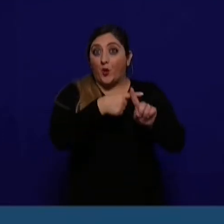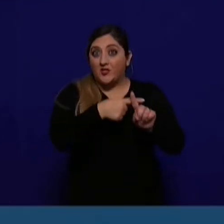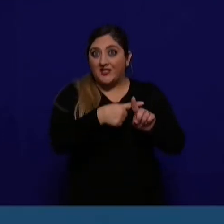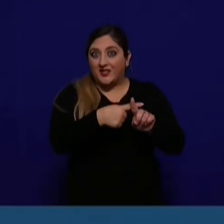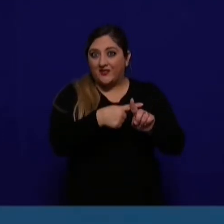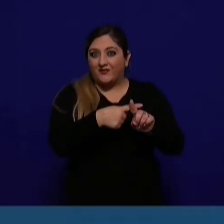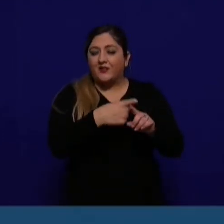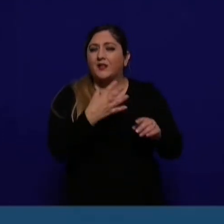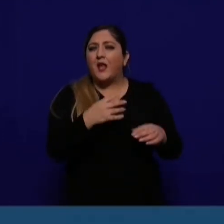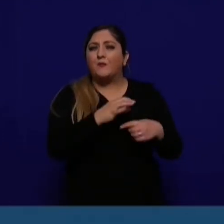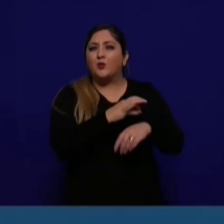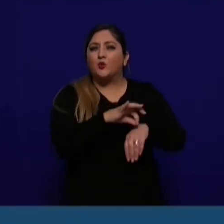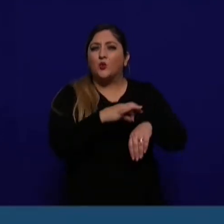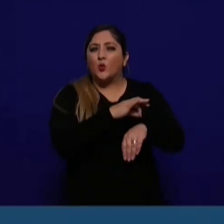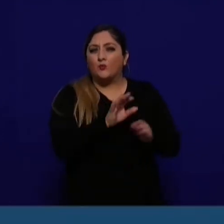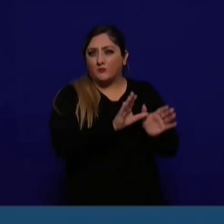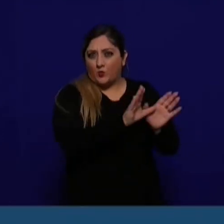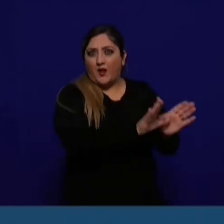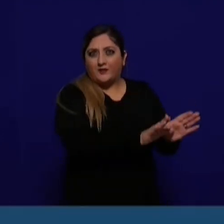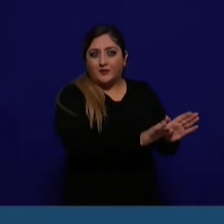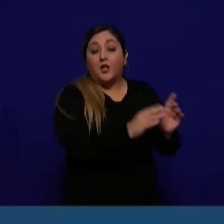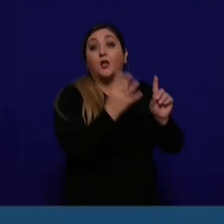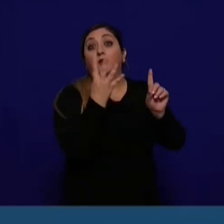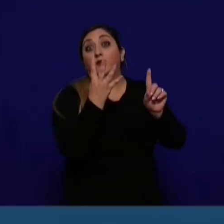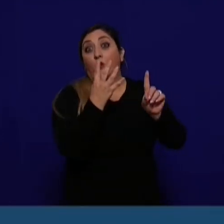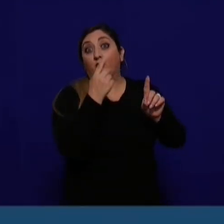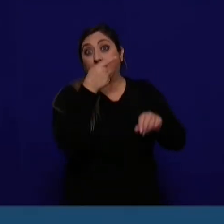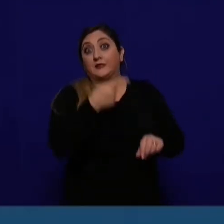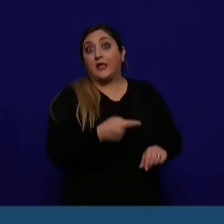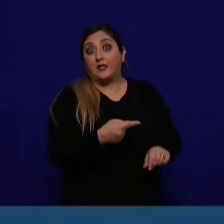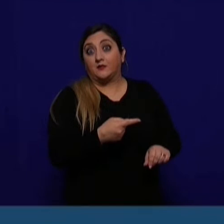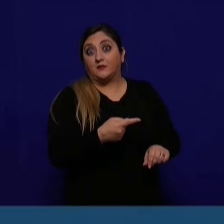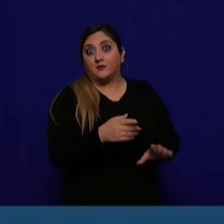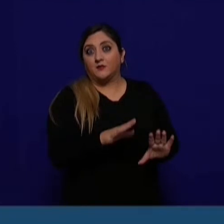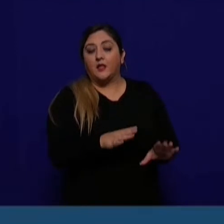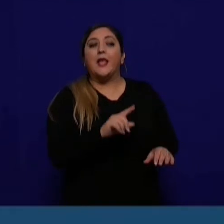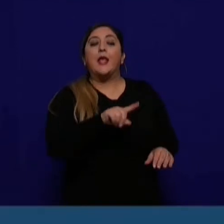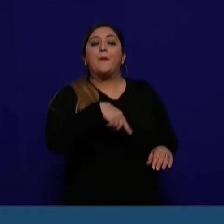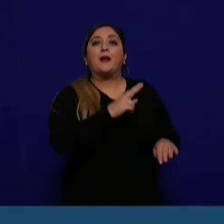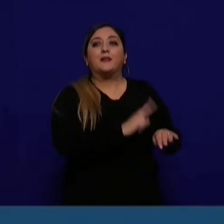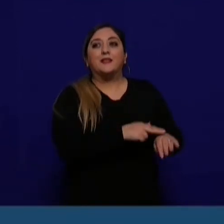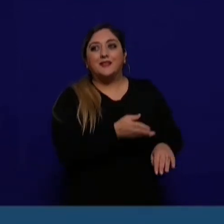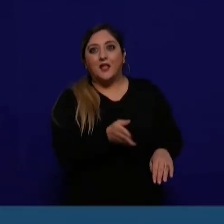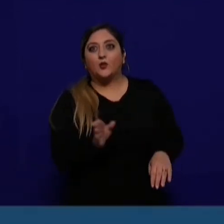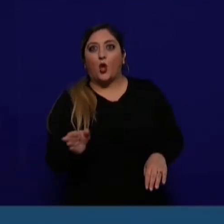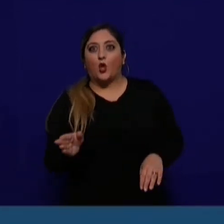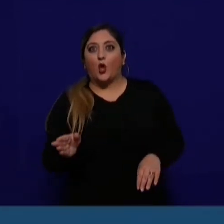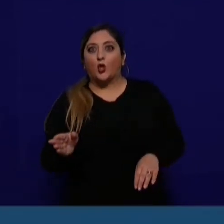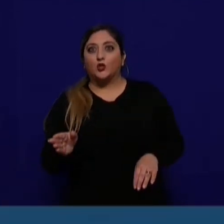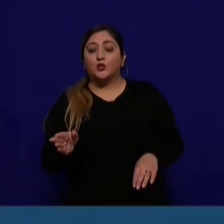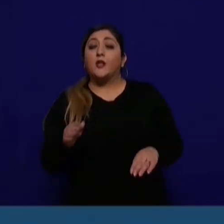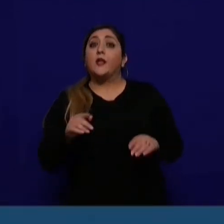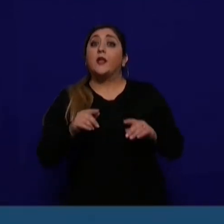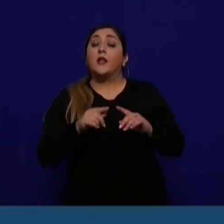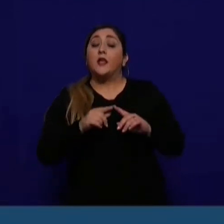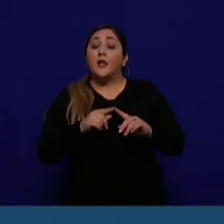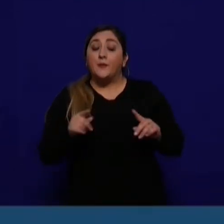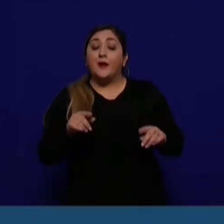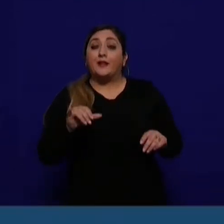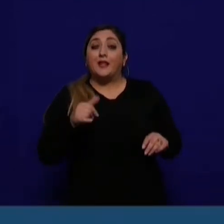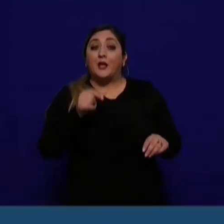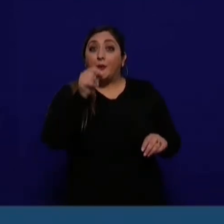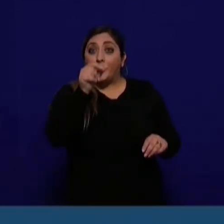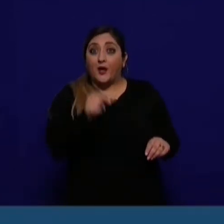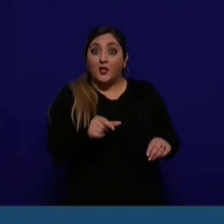dak il-persuna jkun jista' joħroġ mill-kwarantina. U jekk inti għandek persuna li kien pożittiv mbagħad wara ġimagħtejn dan